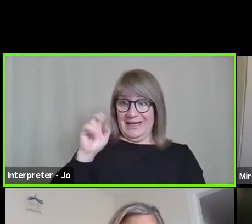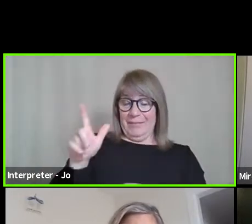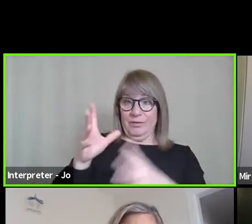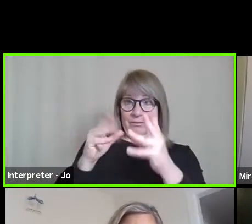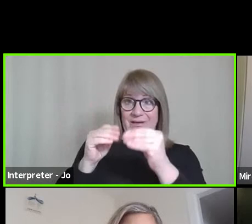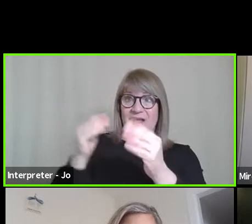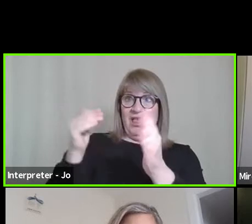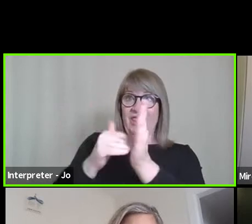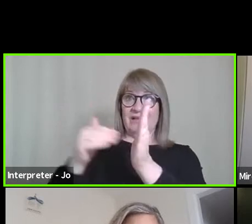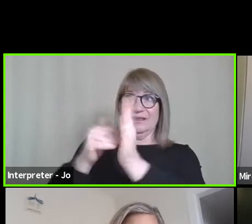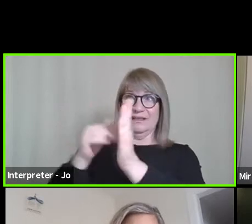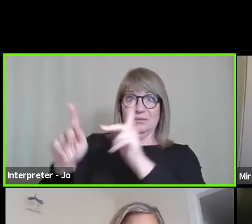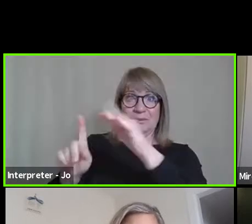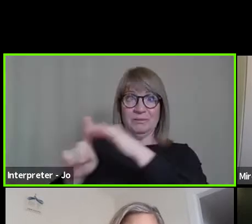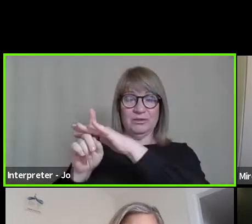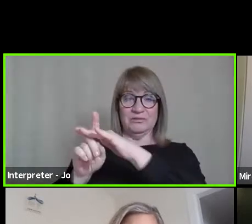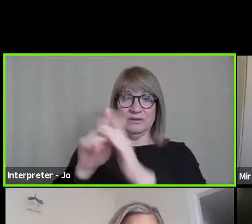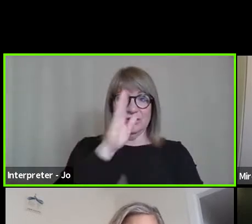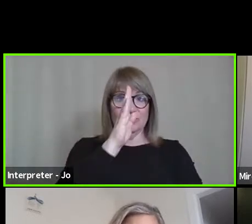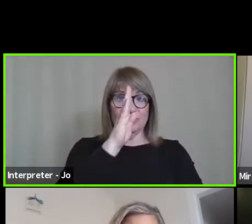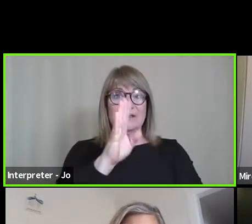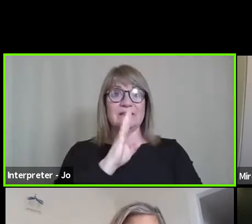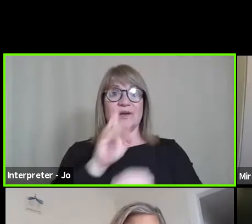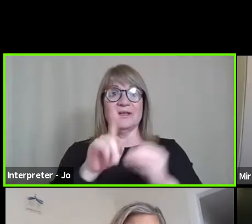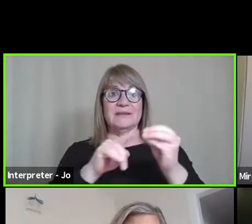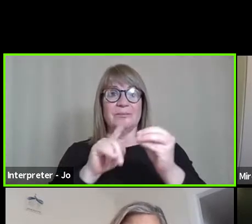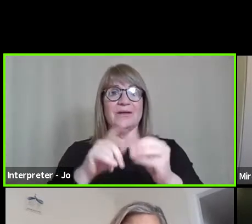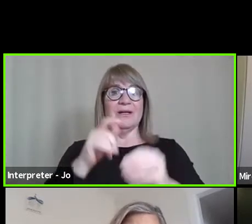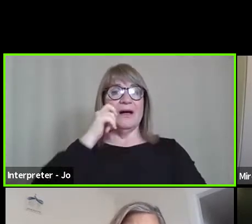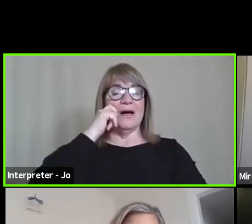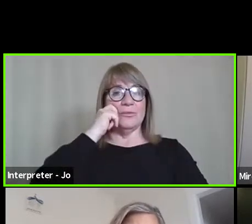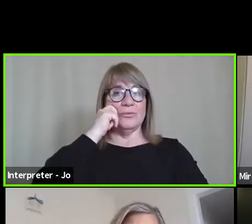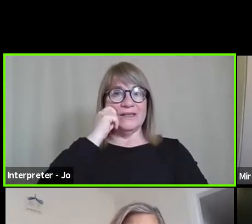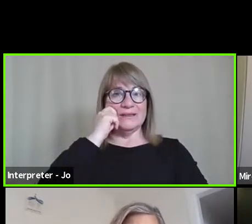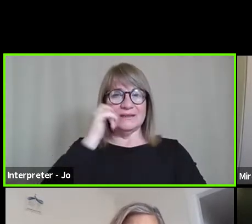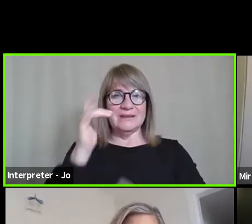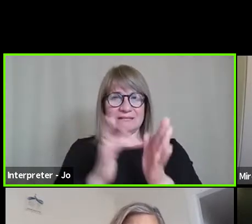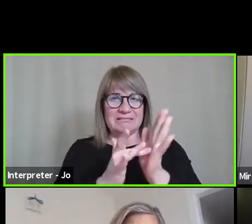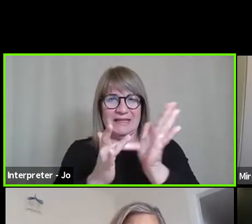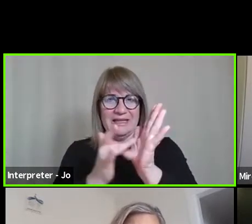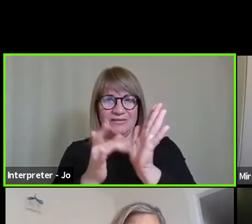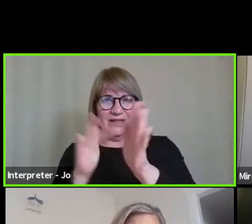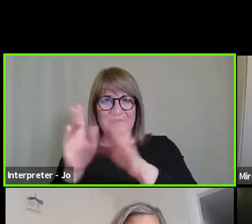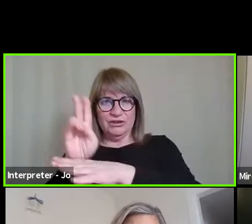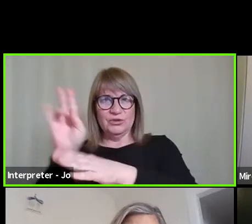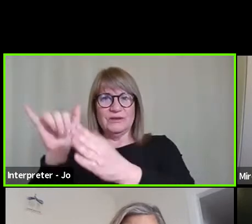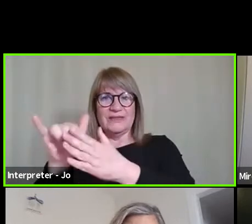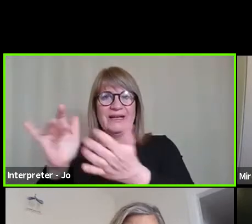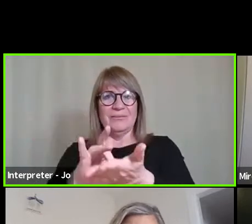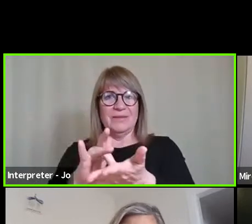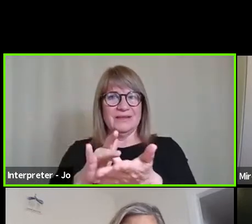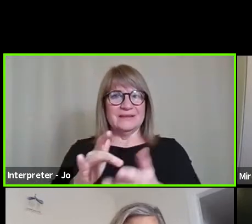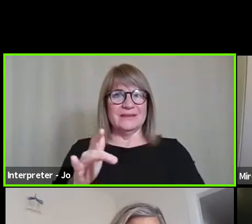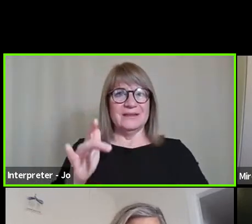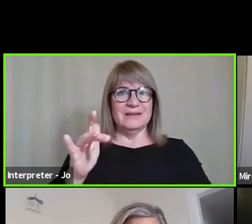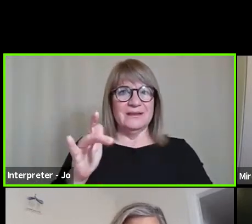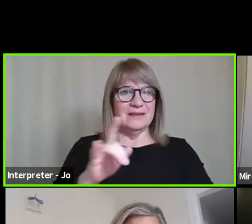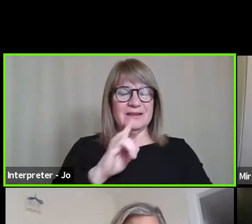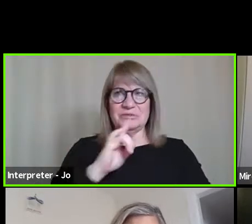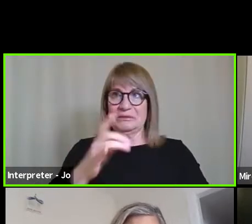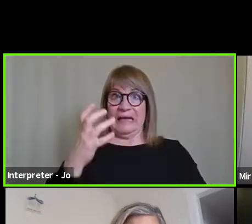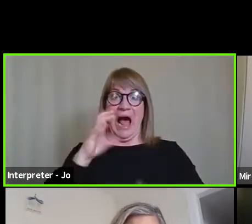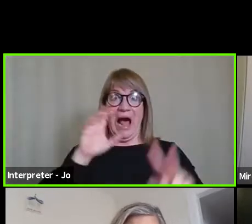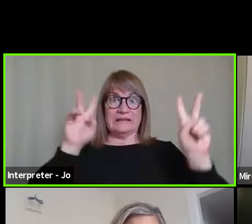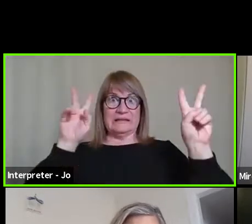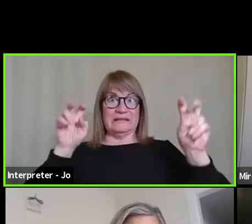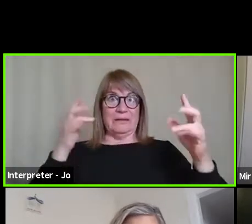have attended that directly talks about the ways in which race corruption is used um in medicine um it's a hot hot debate